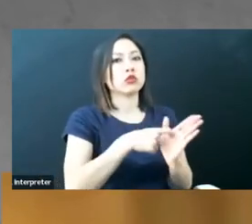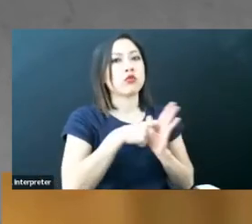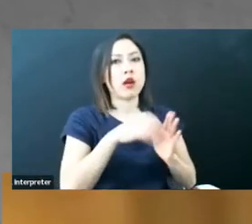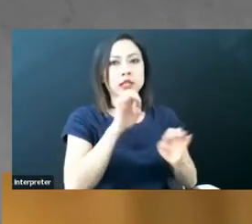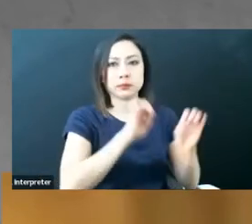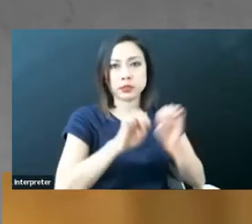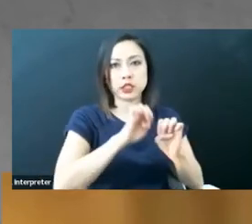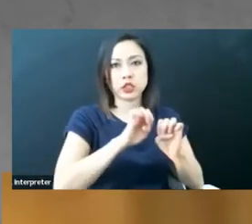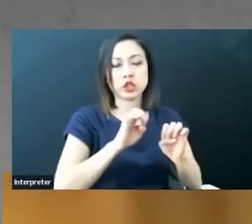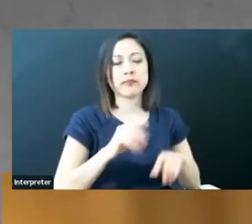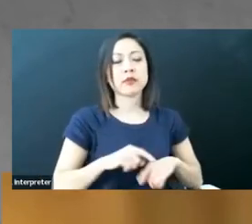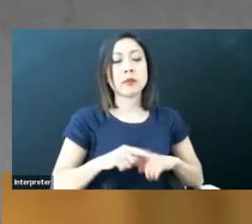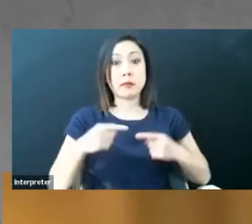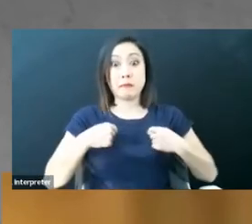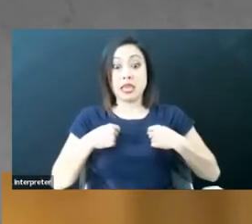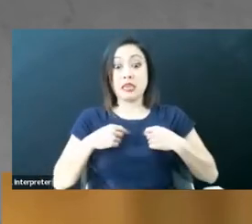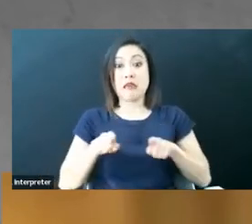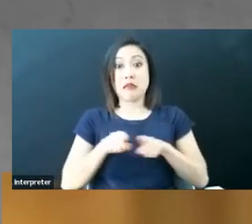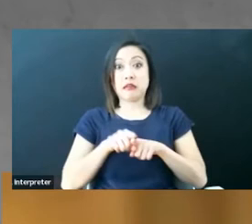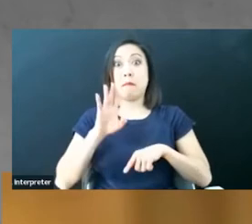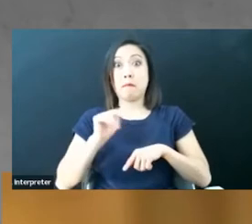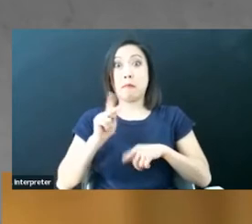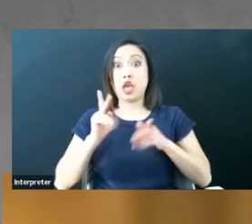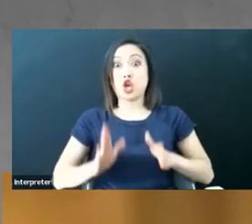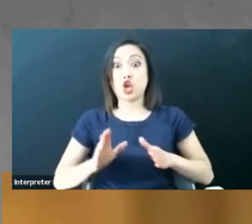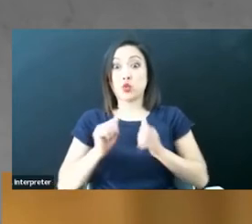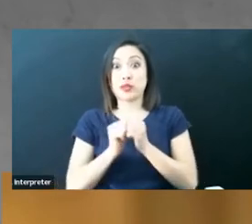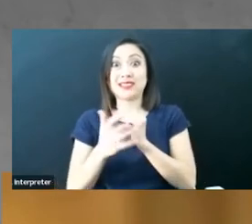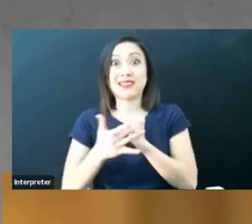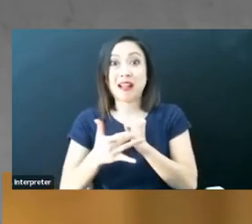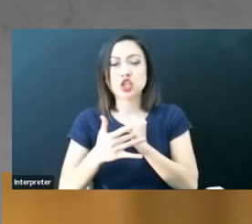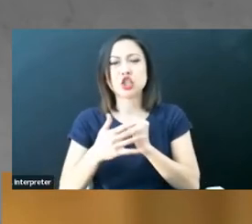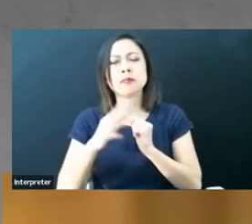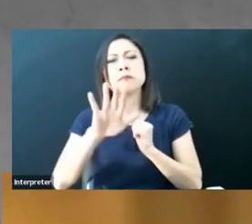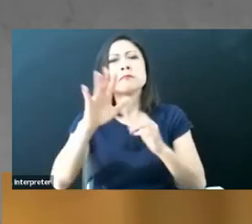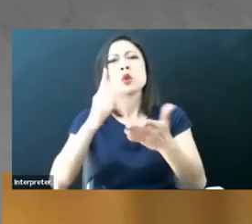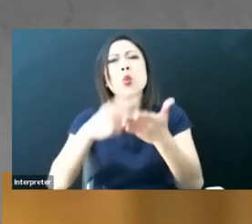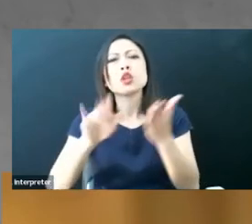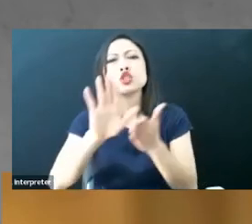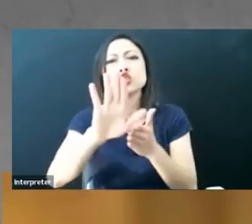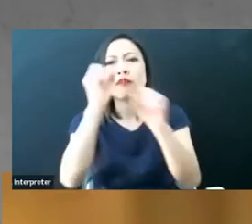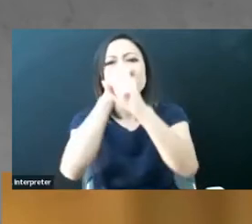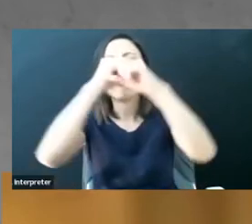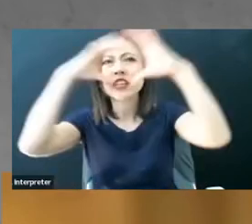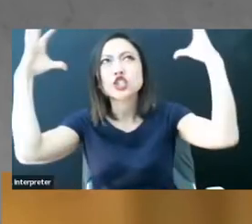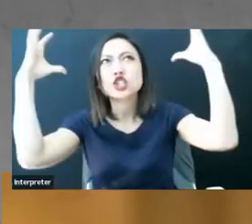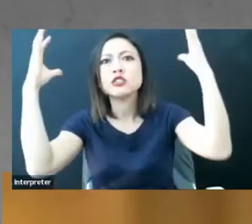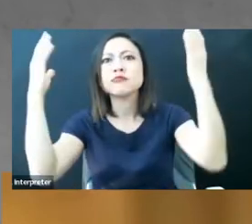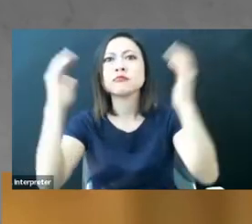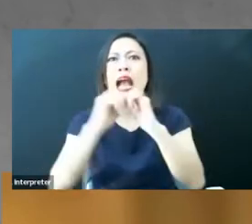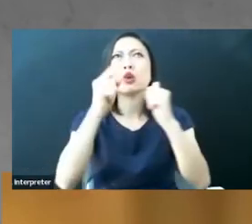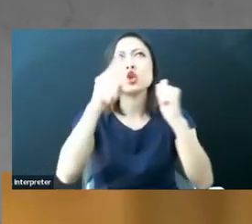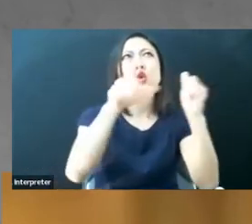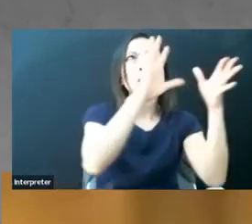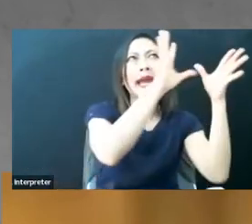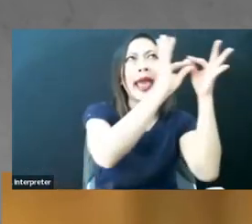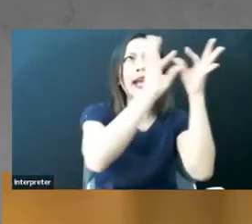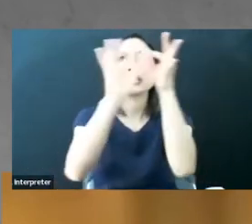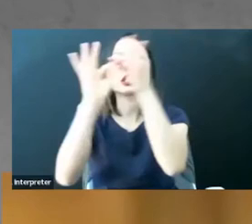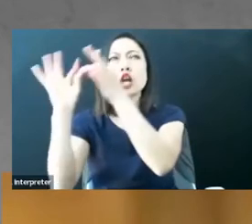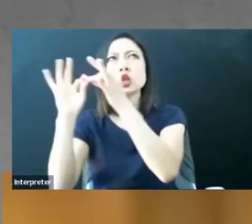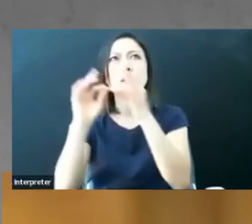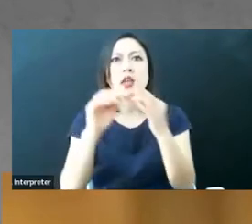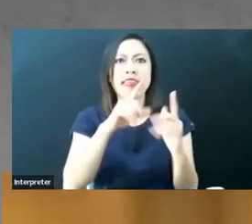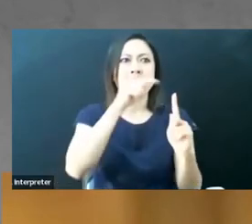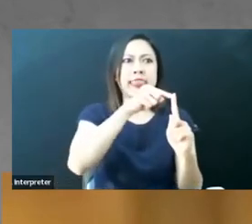in technology, what is your vision? How do I connect the dots to the future? Where do you think this can go? Is still a fair